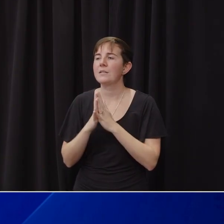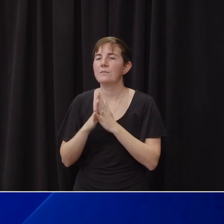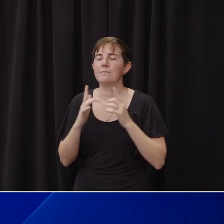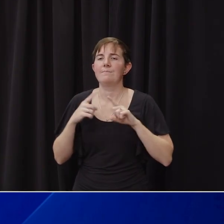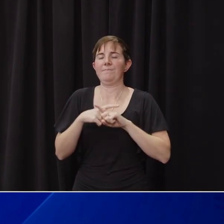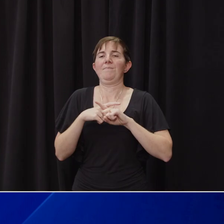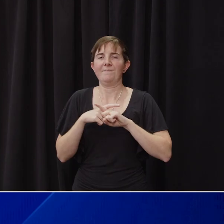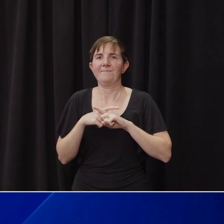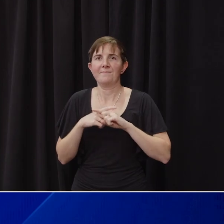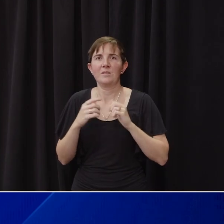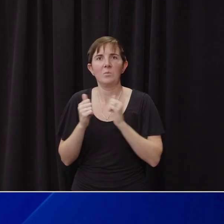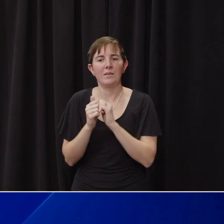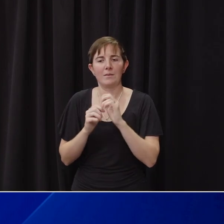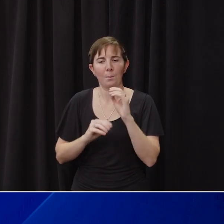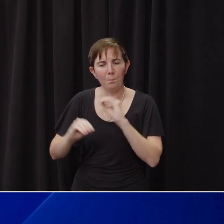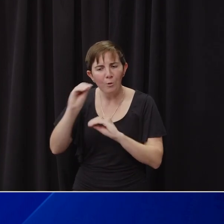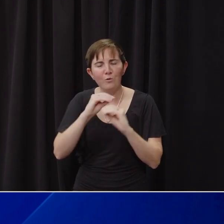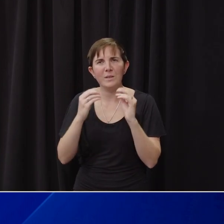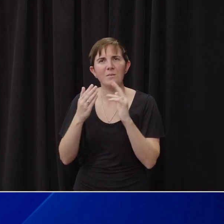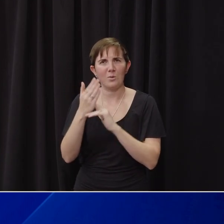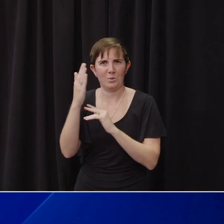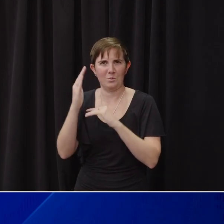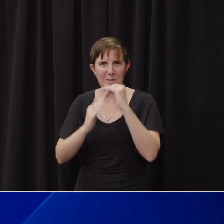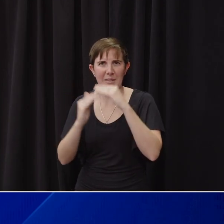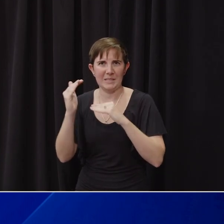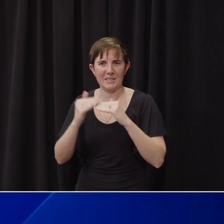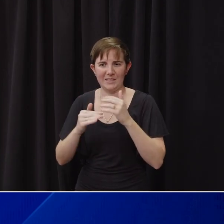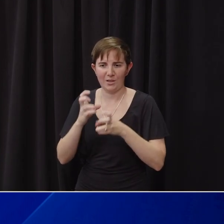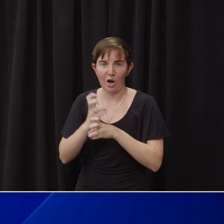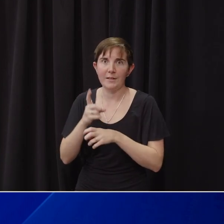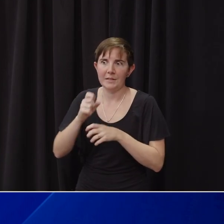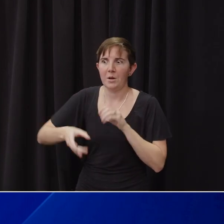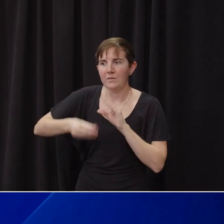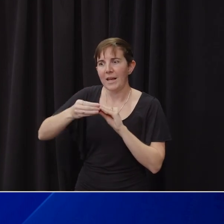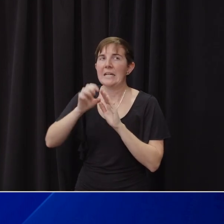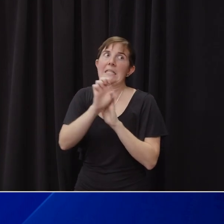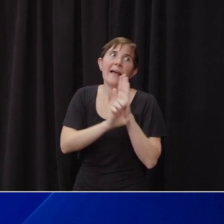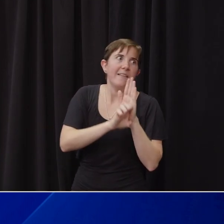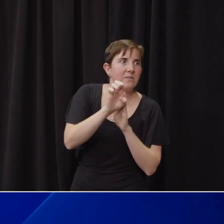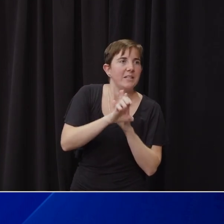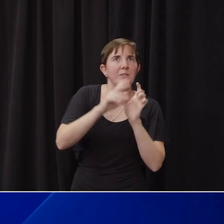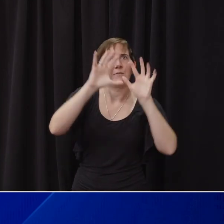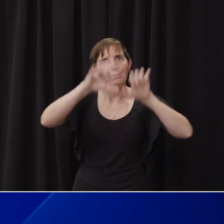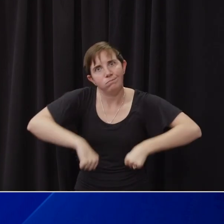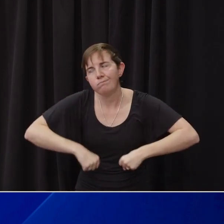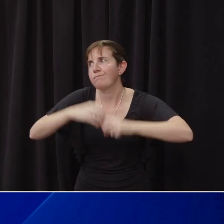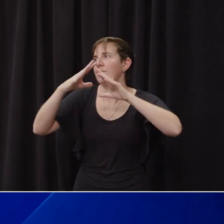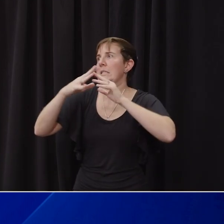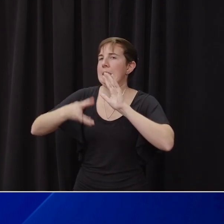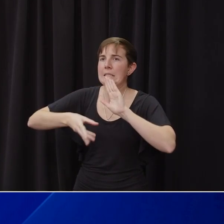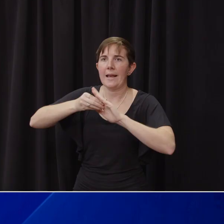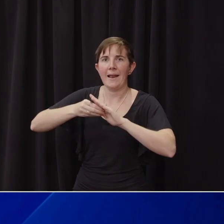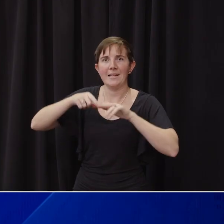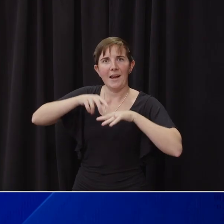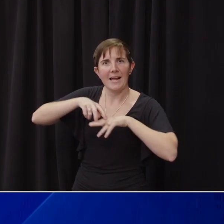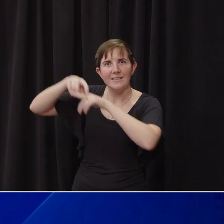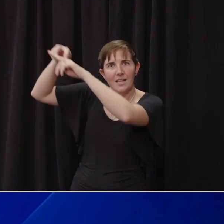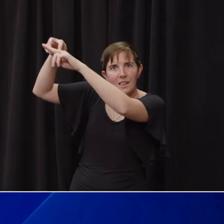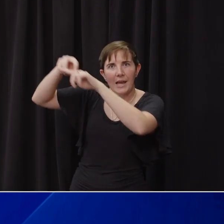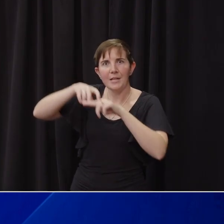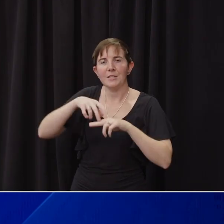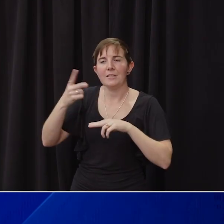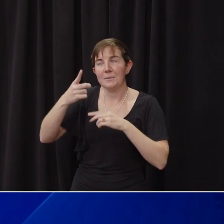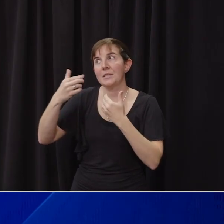conflicts with movement through the building. So now you have to add elevators, you have to maybe add escalators. You